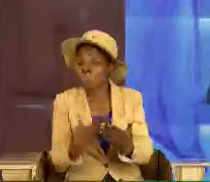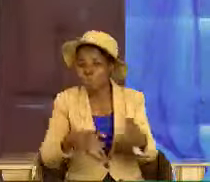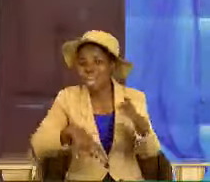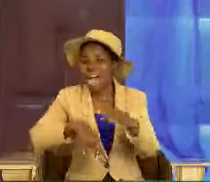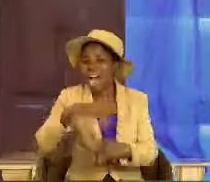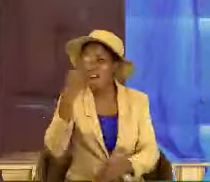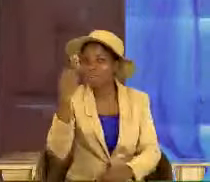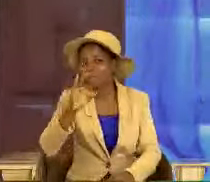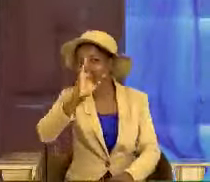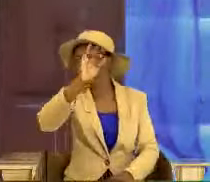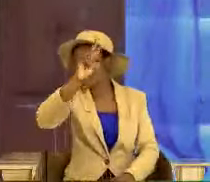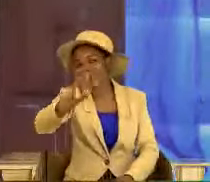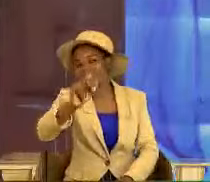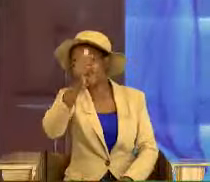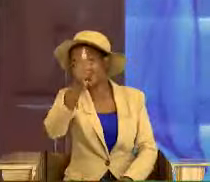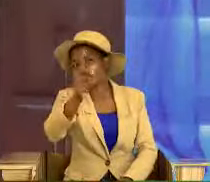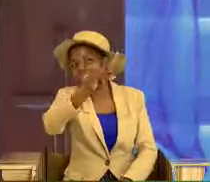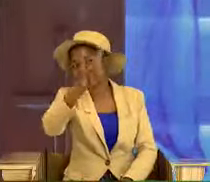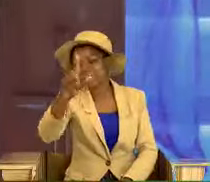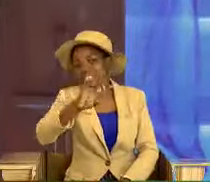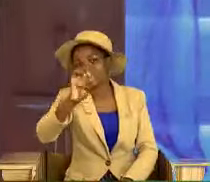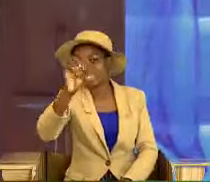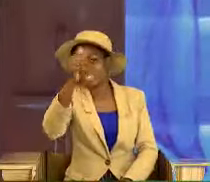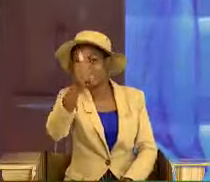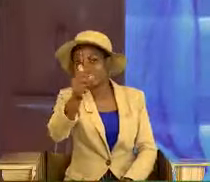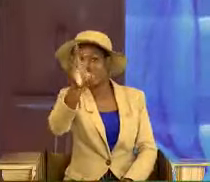of that's why